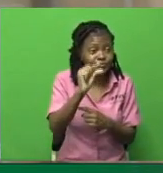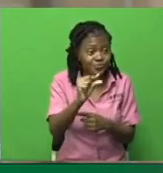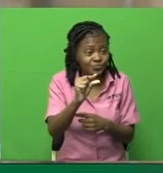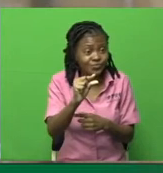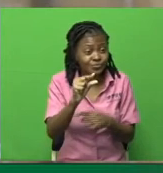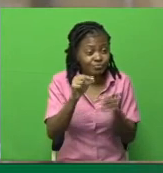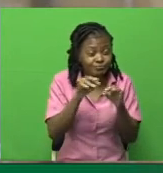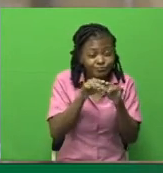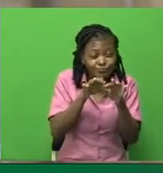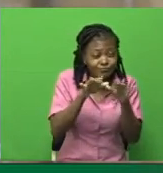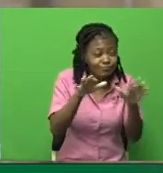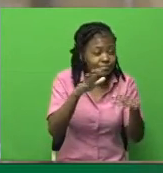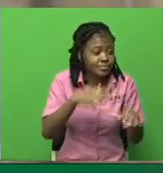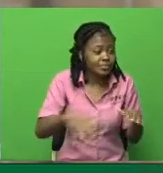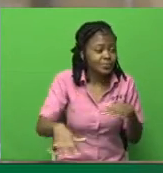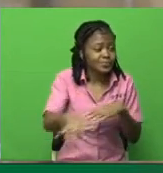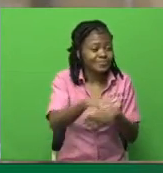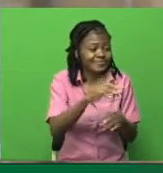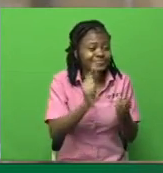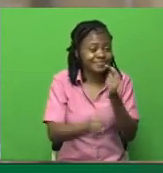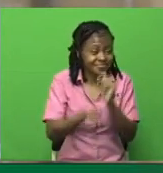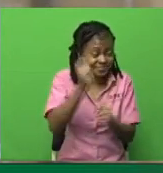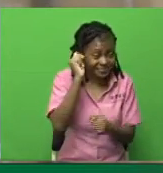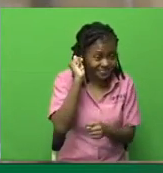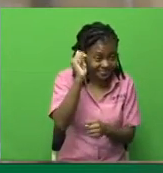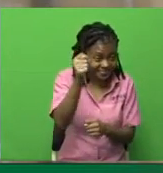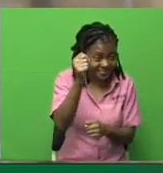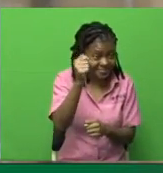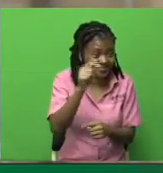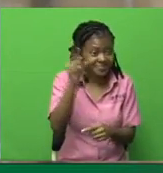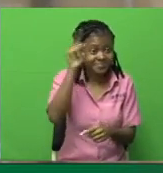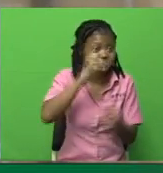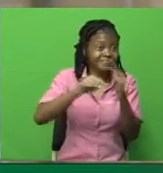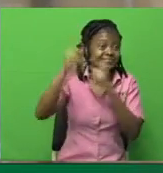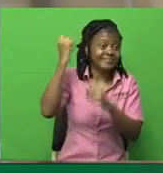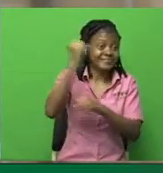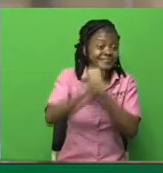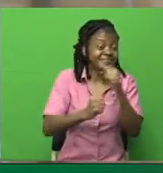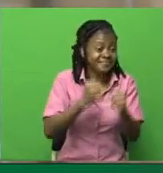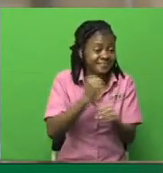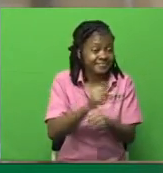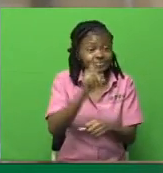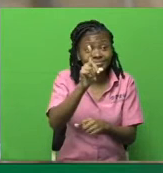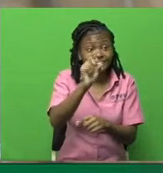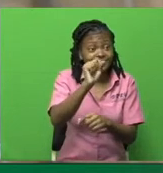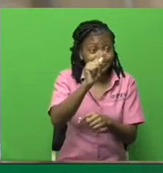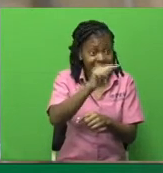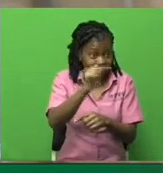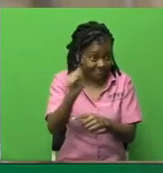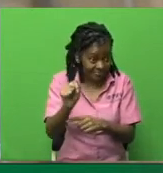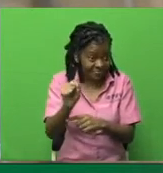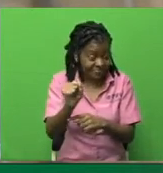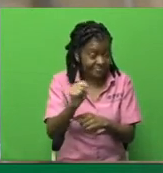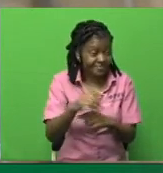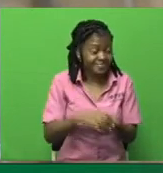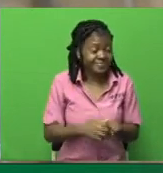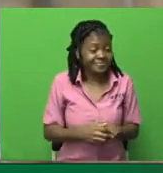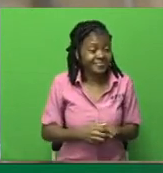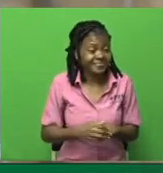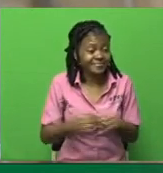across Trinidad and Tobago and over the past year tsct has expanded expanded its mobile